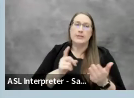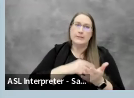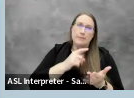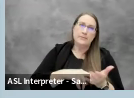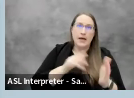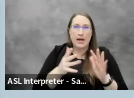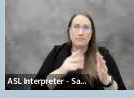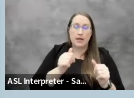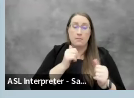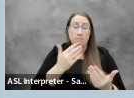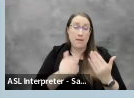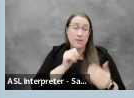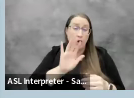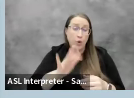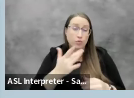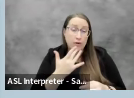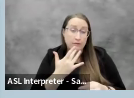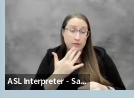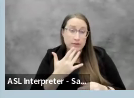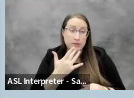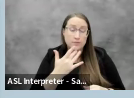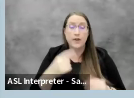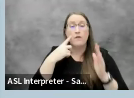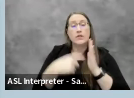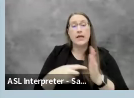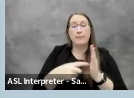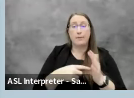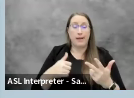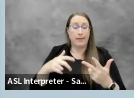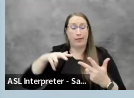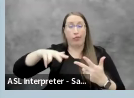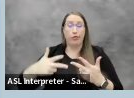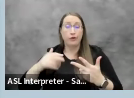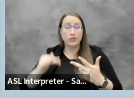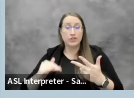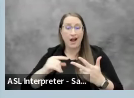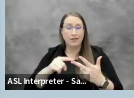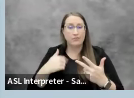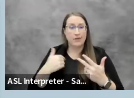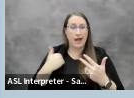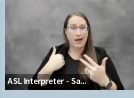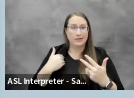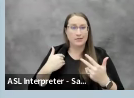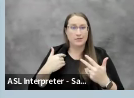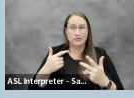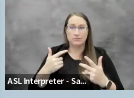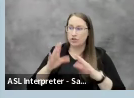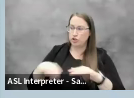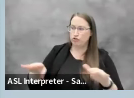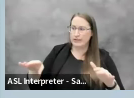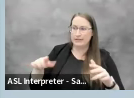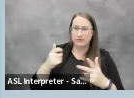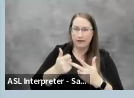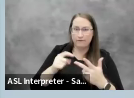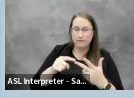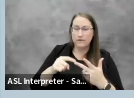you would want to have happen. So because let's say your 3rd child had kids and you wanted that 1/3